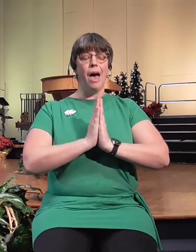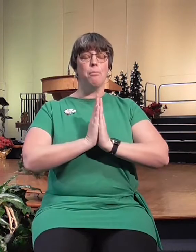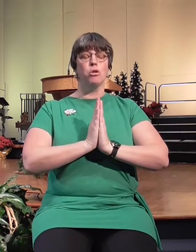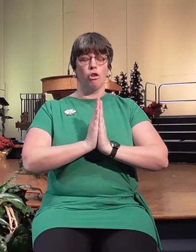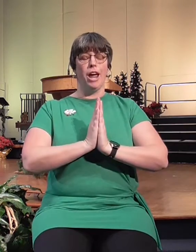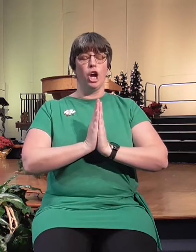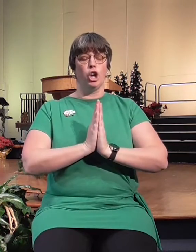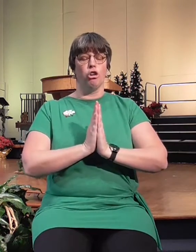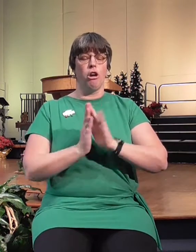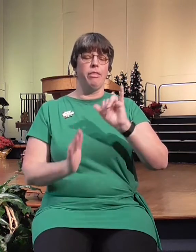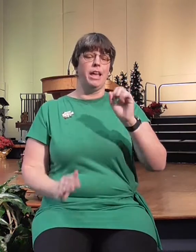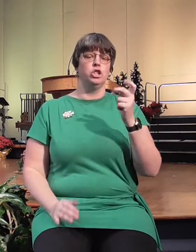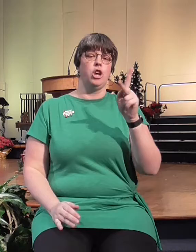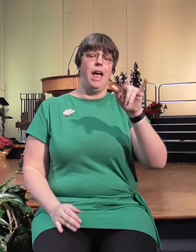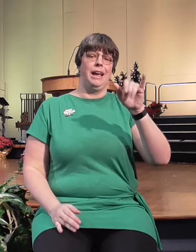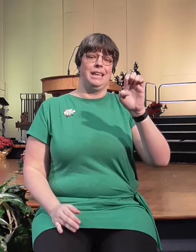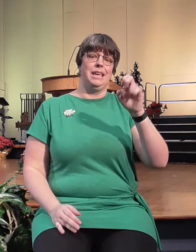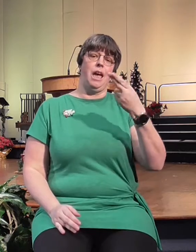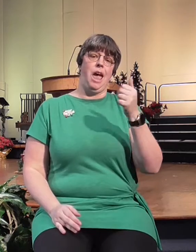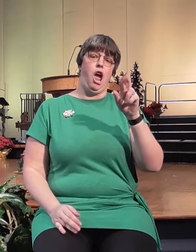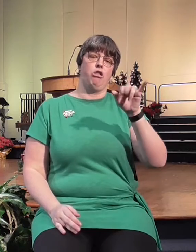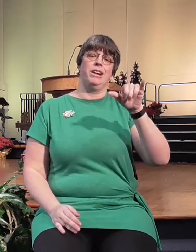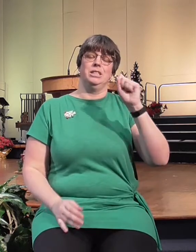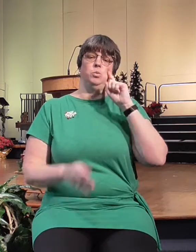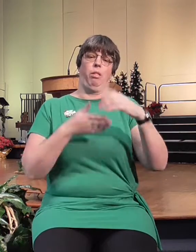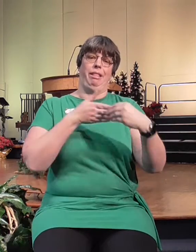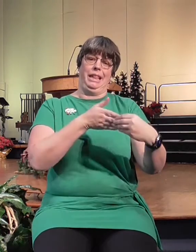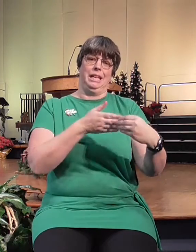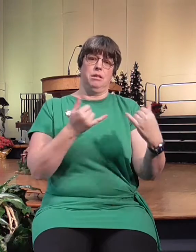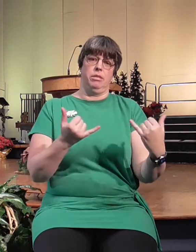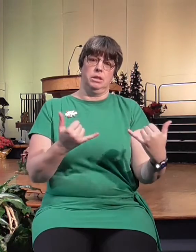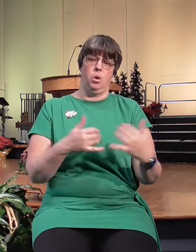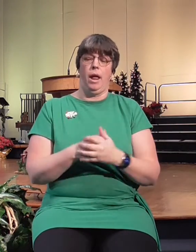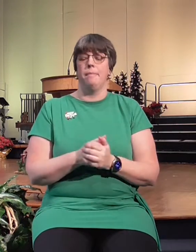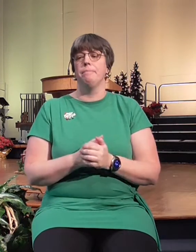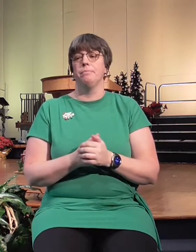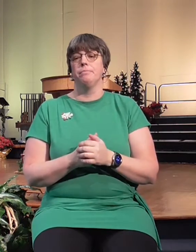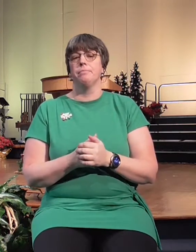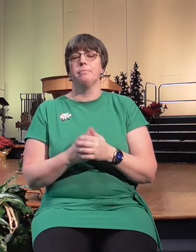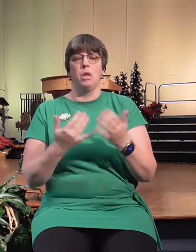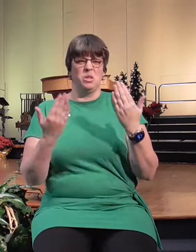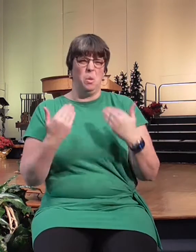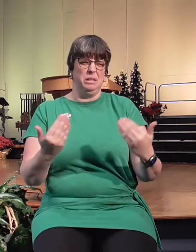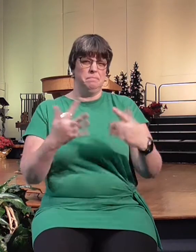Harris leads us in this morning. We are so blessed to be together. Let us begin.